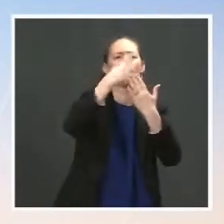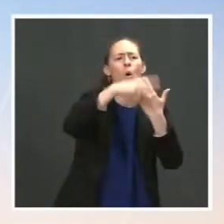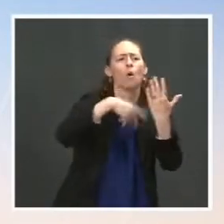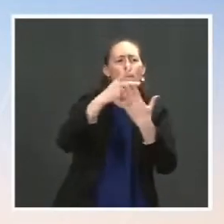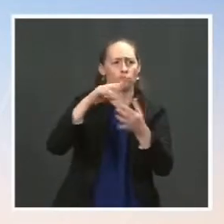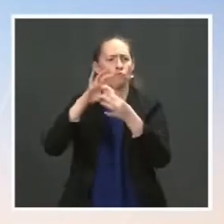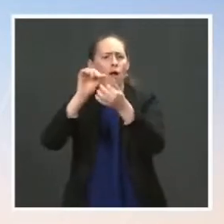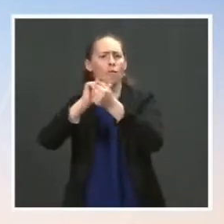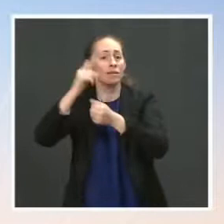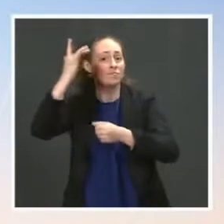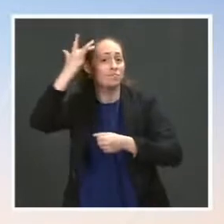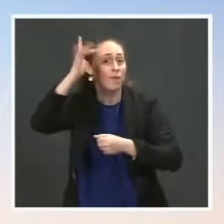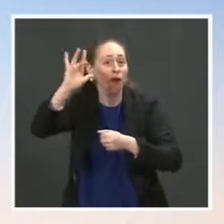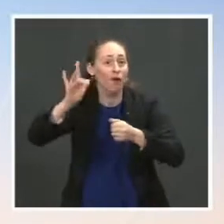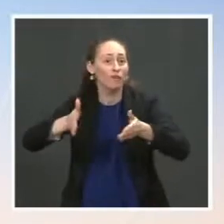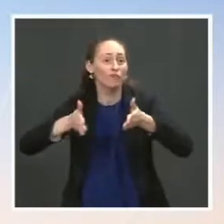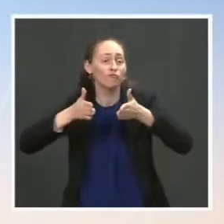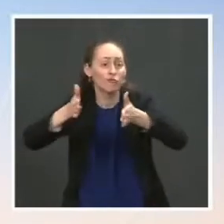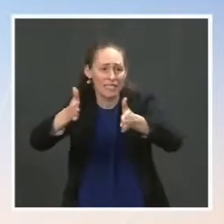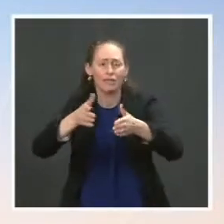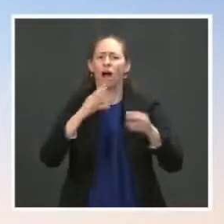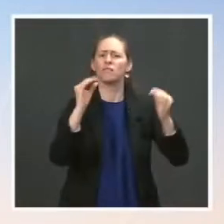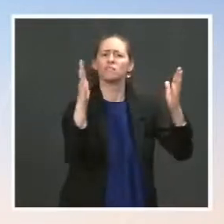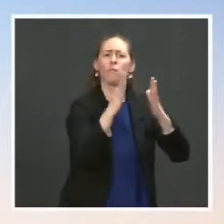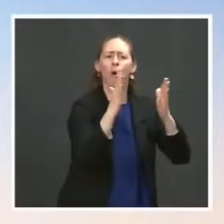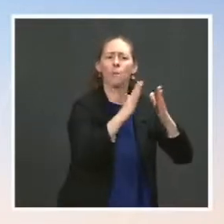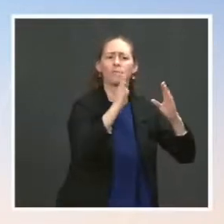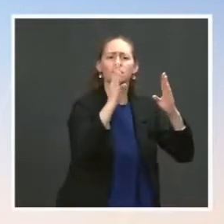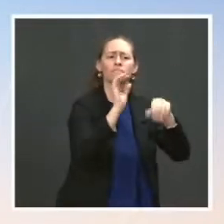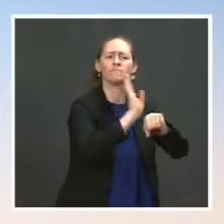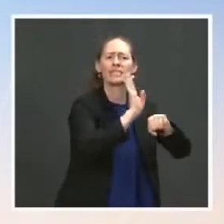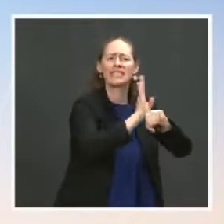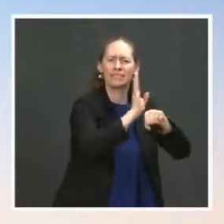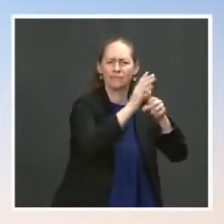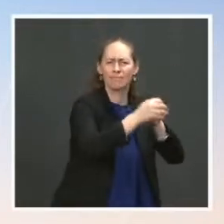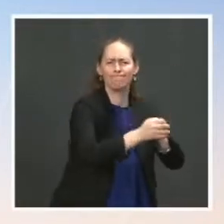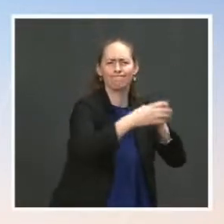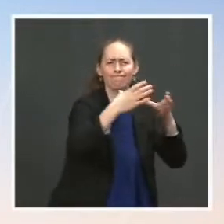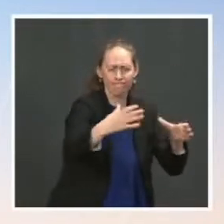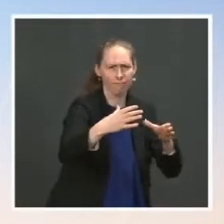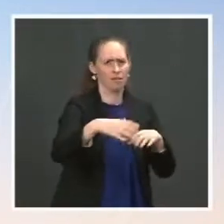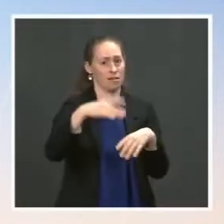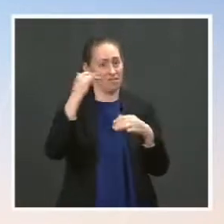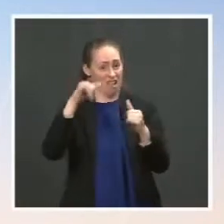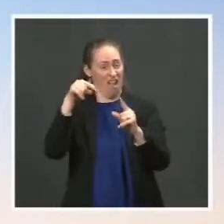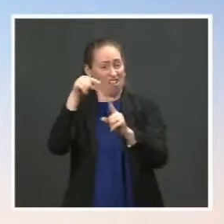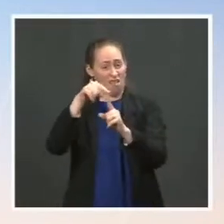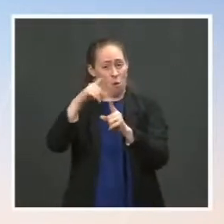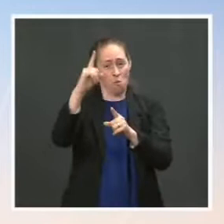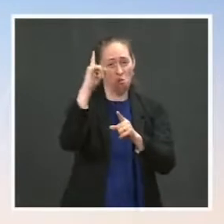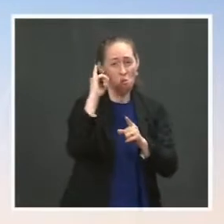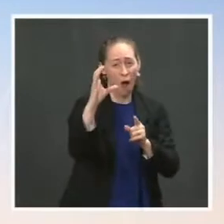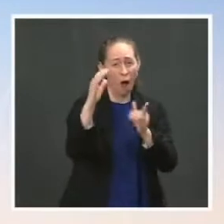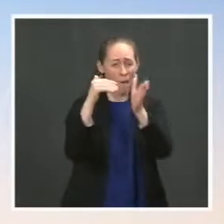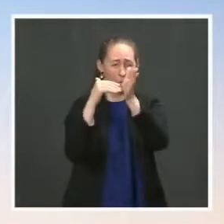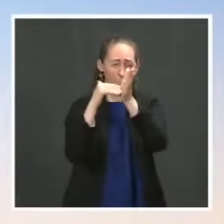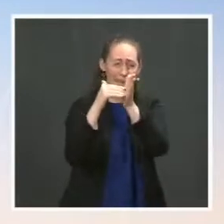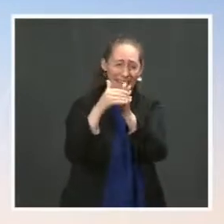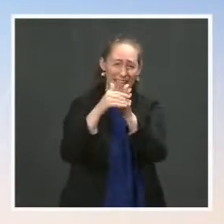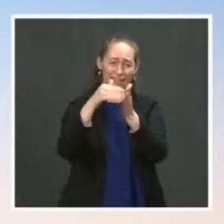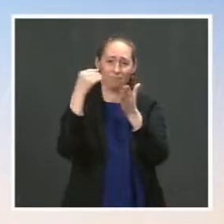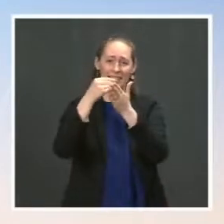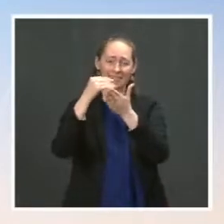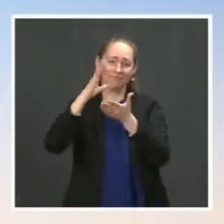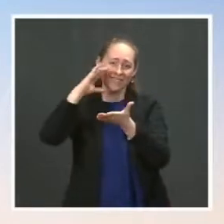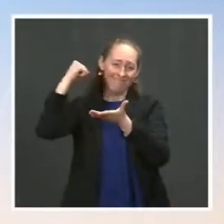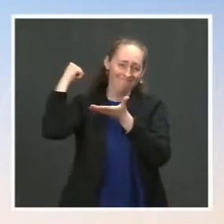growth along previously neglected corridors and hundreds of millions of dollars in new private investment in the once-emptying downtown.